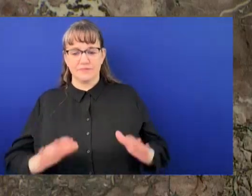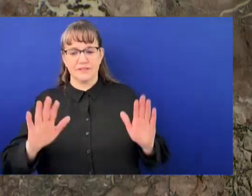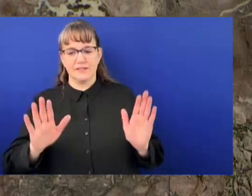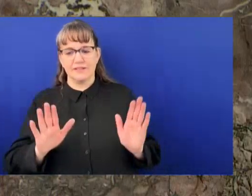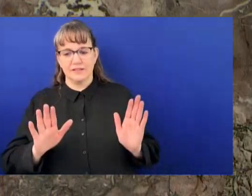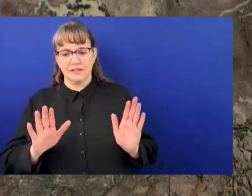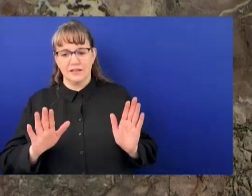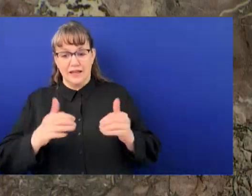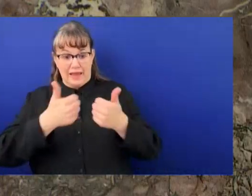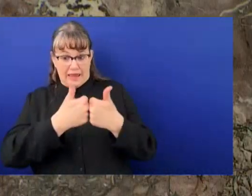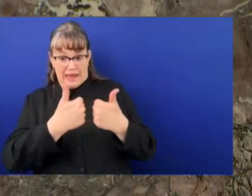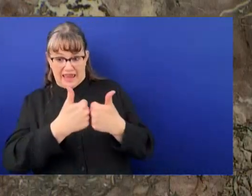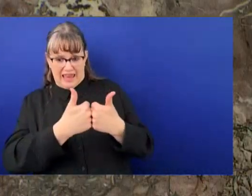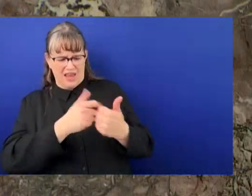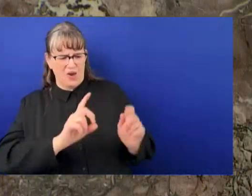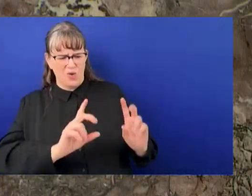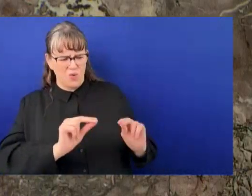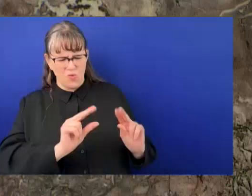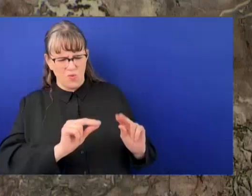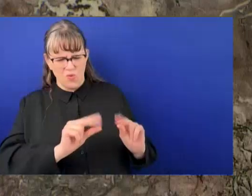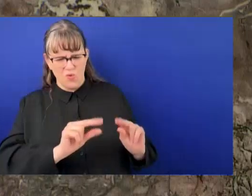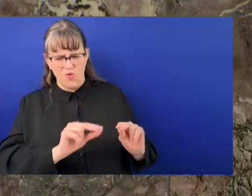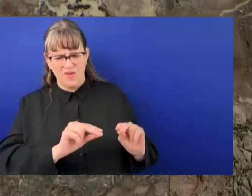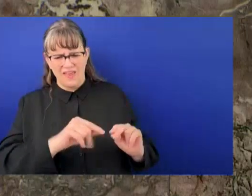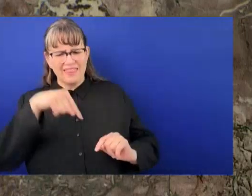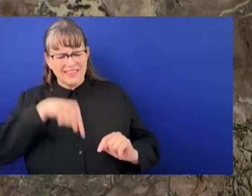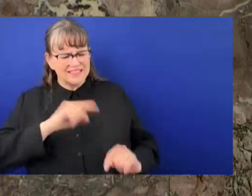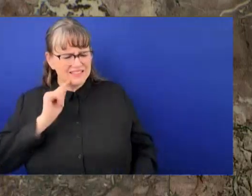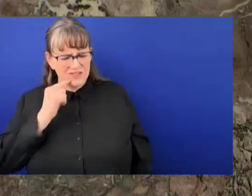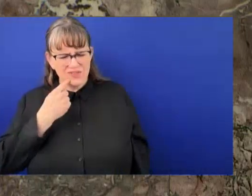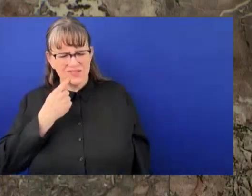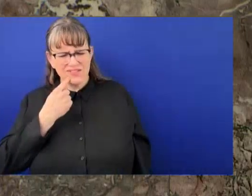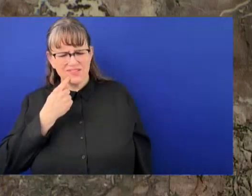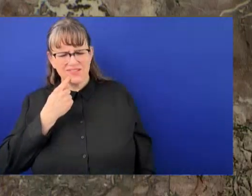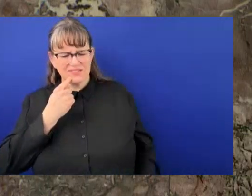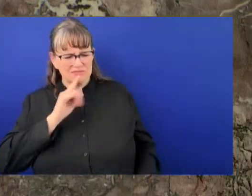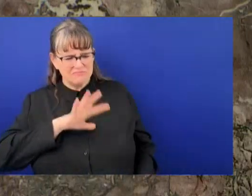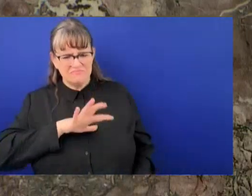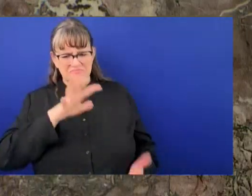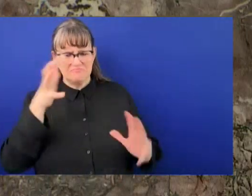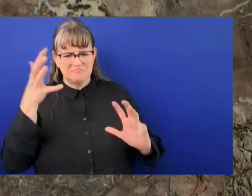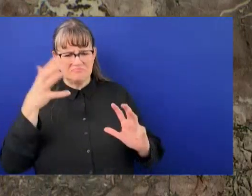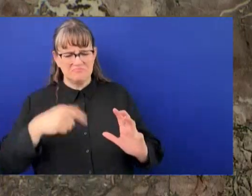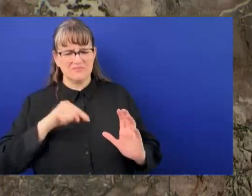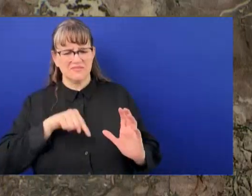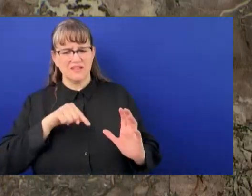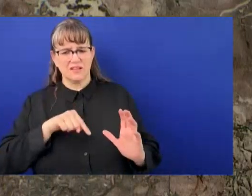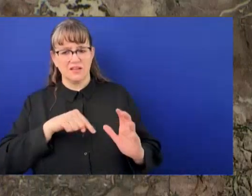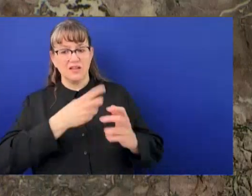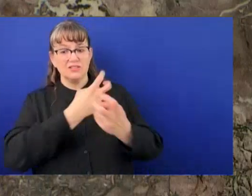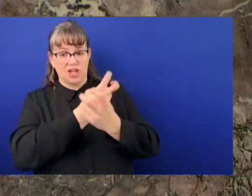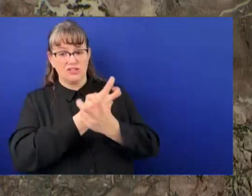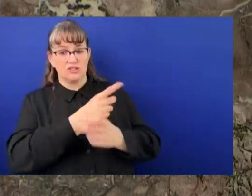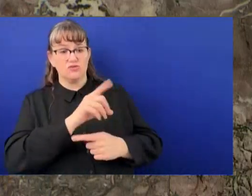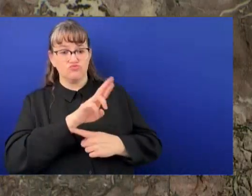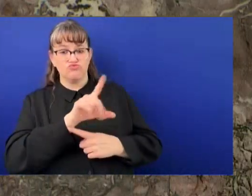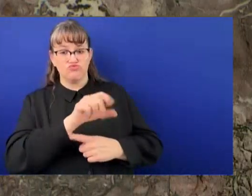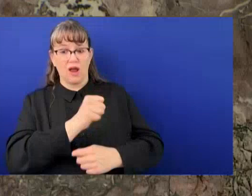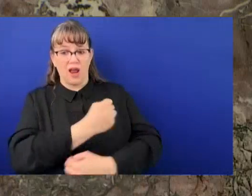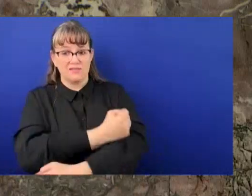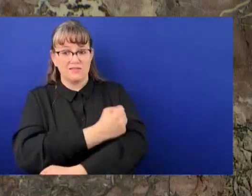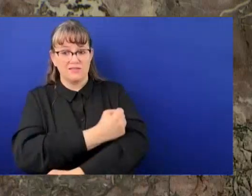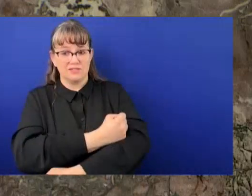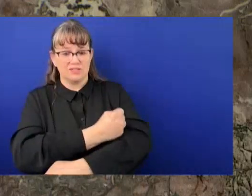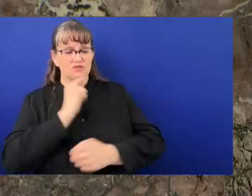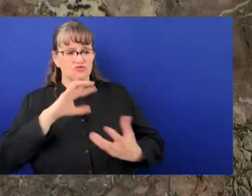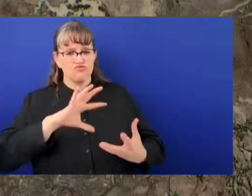incredibly seriously, to know that the toxic drug crisis has impacted so many people across British Columbia. And Mr. Speaker, we